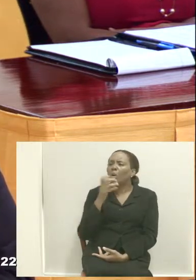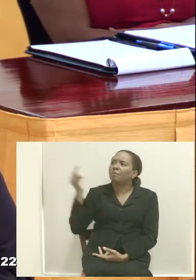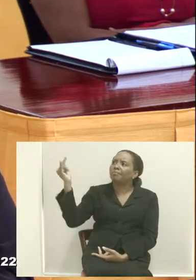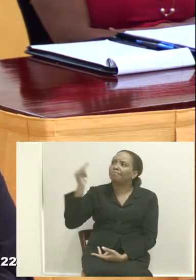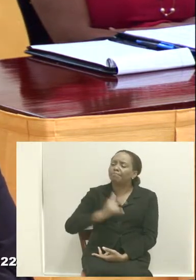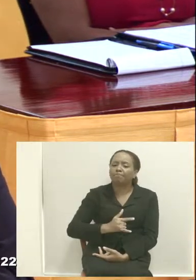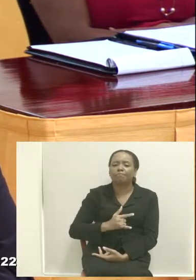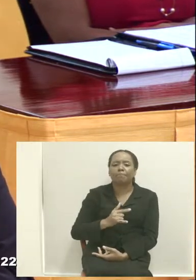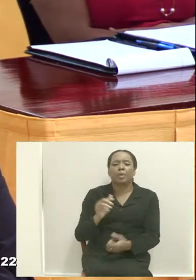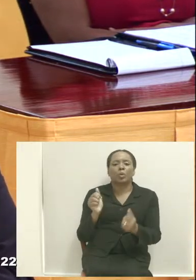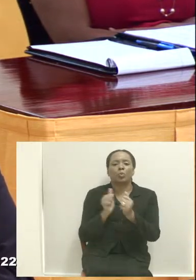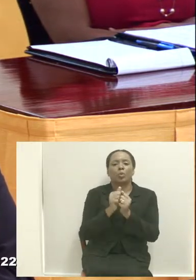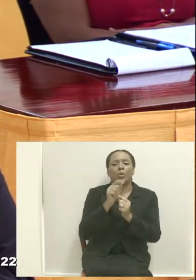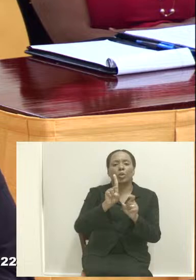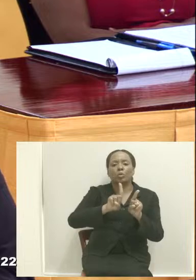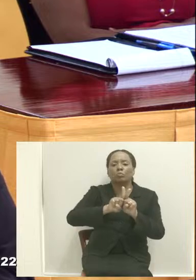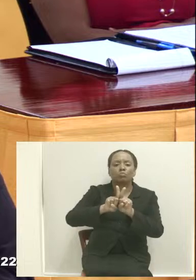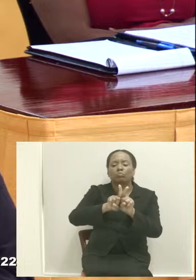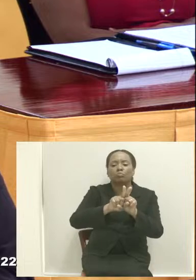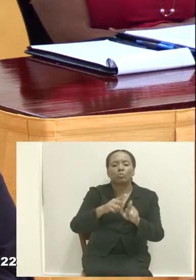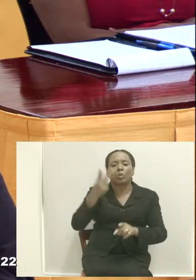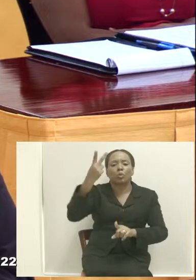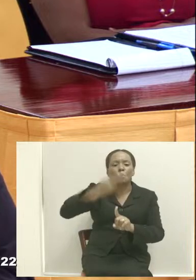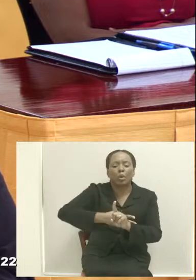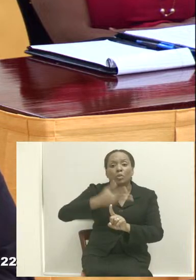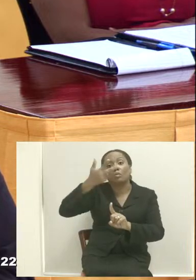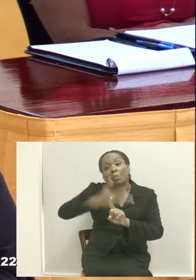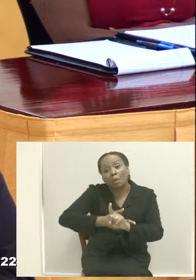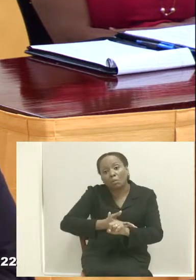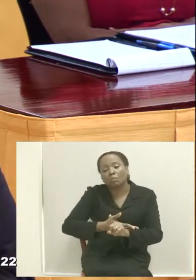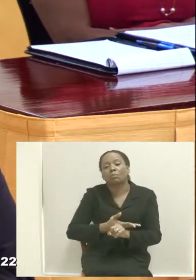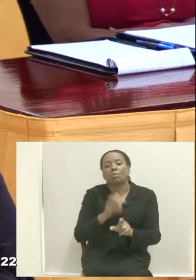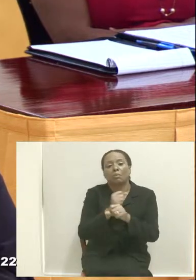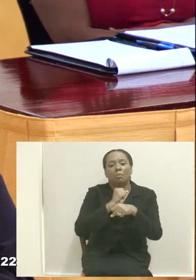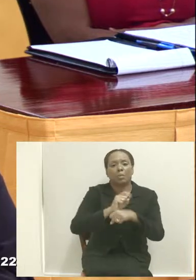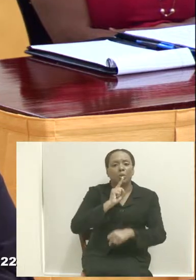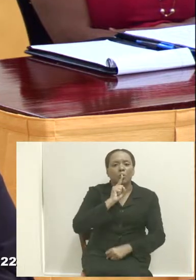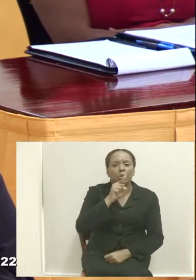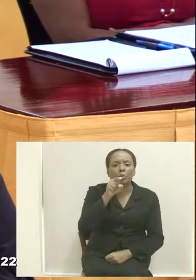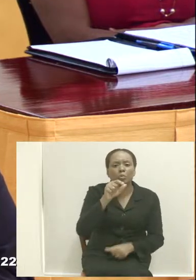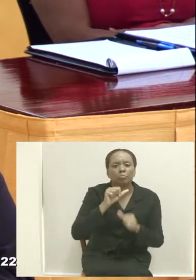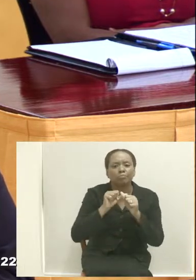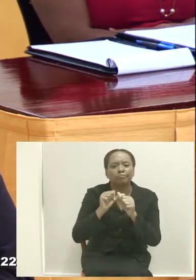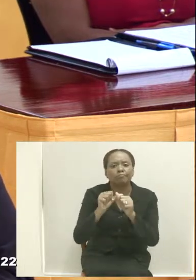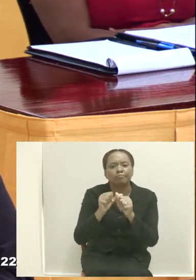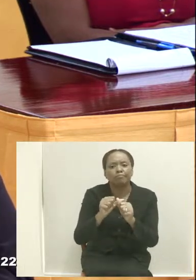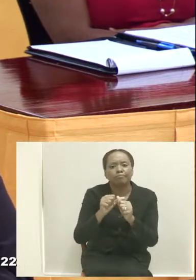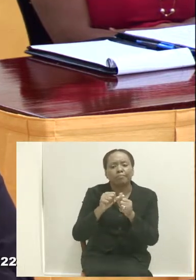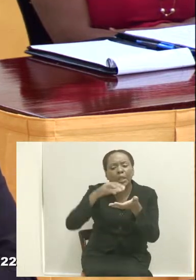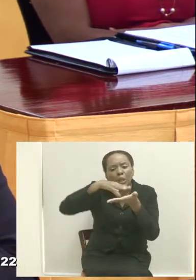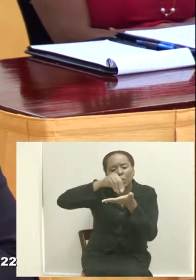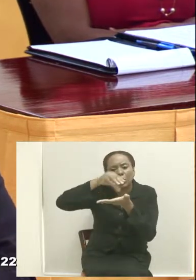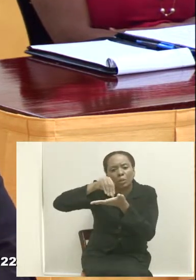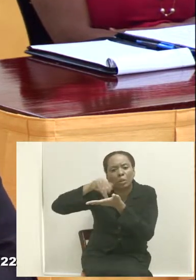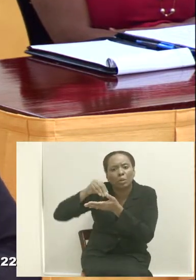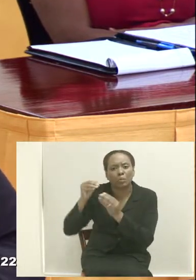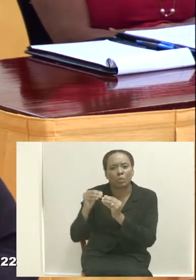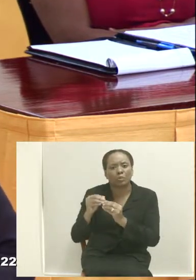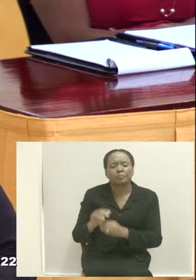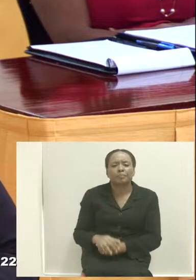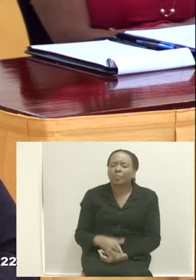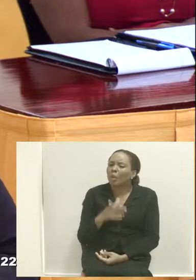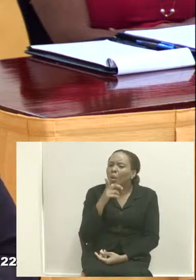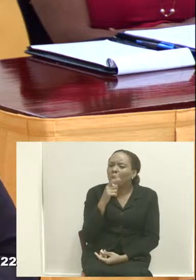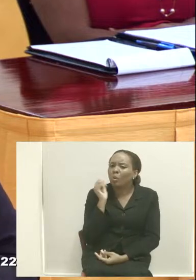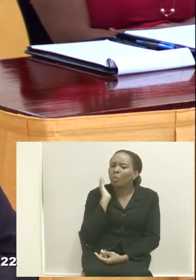to do those things that you were taught in the correct way? Which consultant is coming in to make sure that your marketing